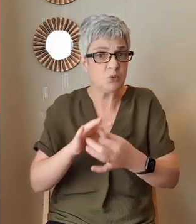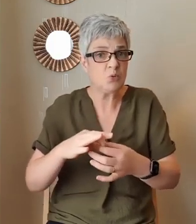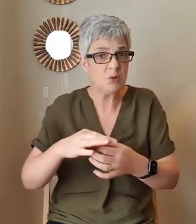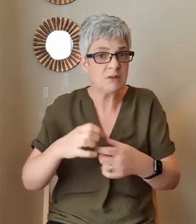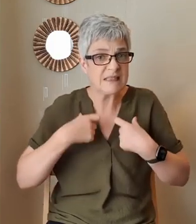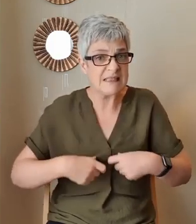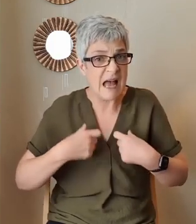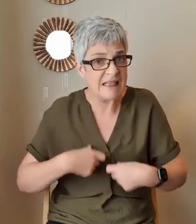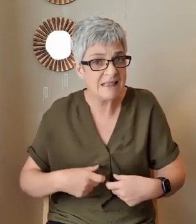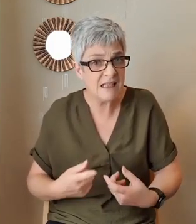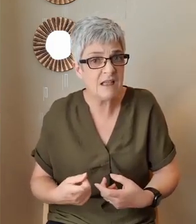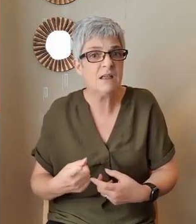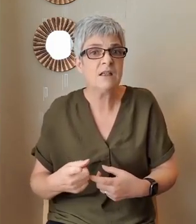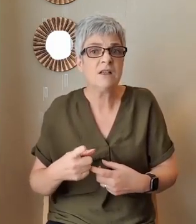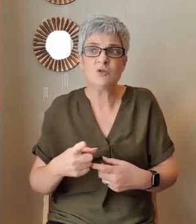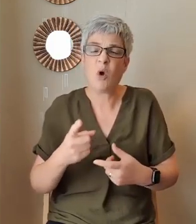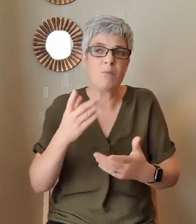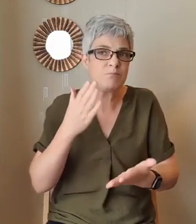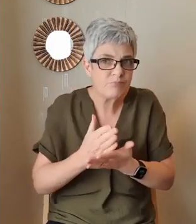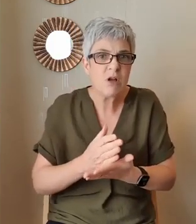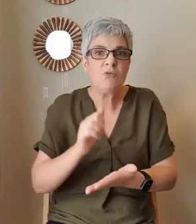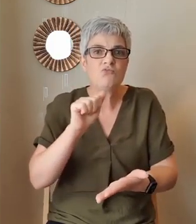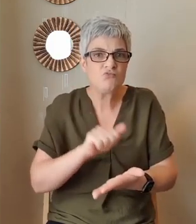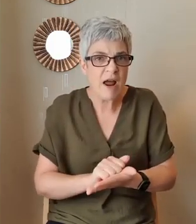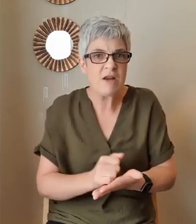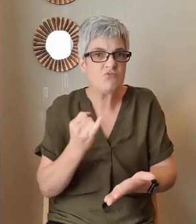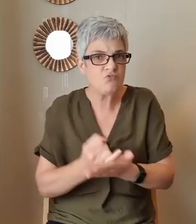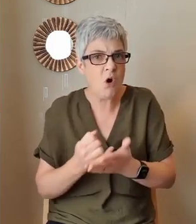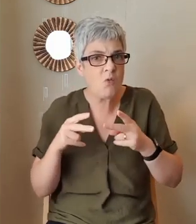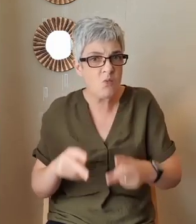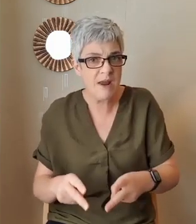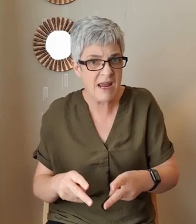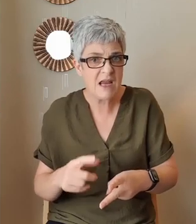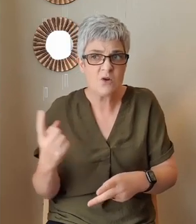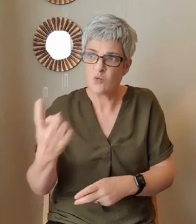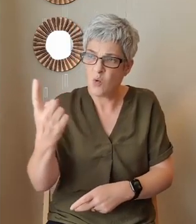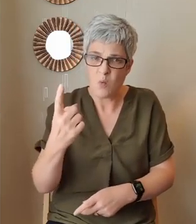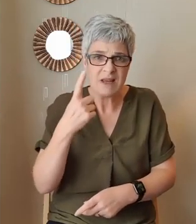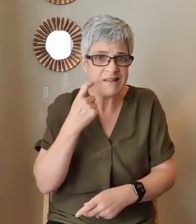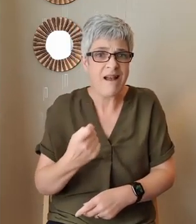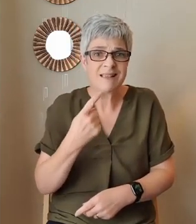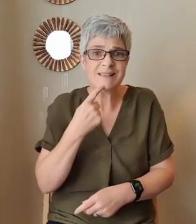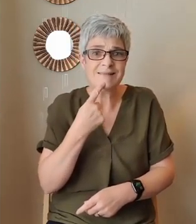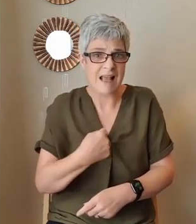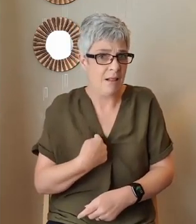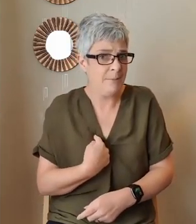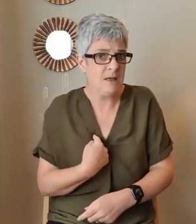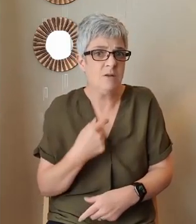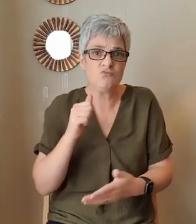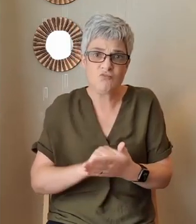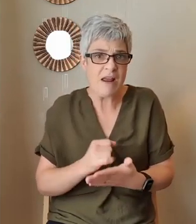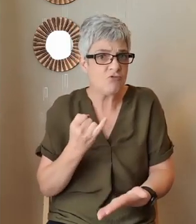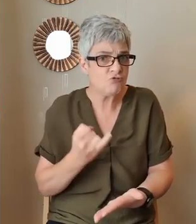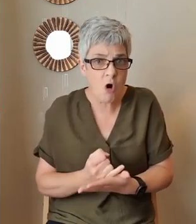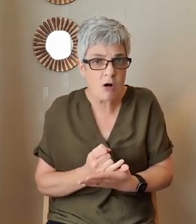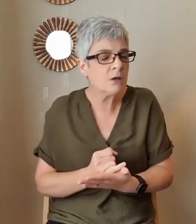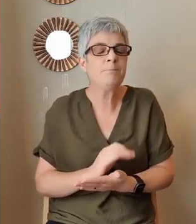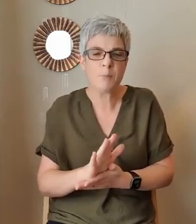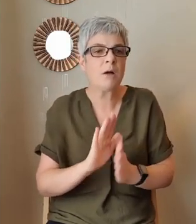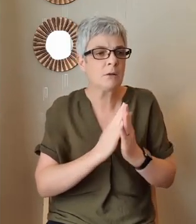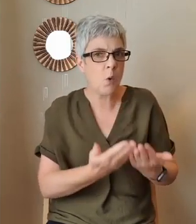that there is no absolute right way and wrong way to do things. Nobody can say what is right or what is wrong for you. Well, the